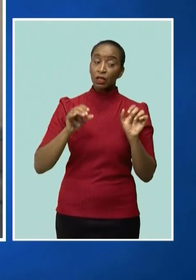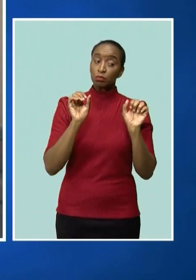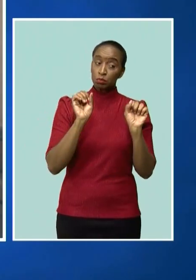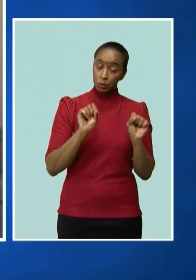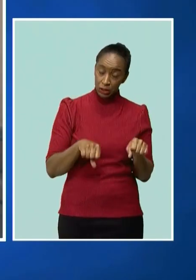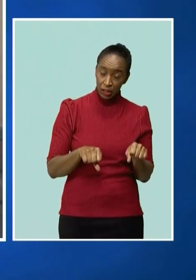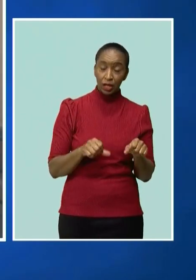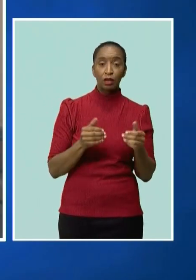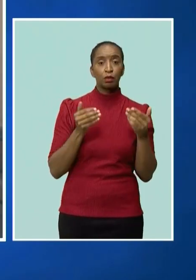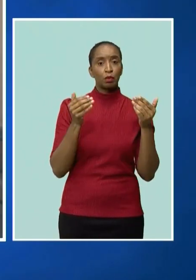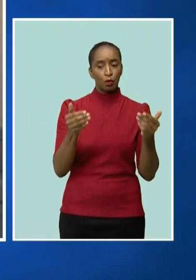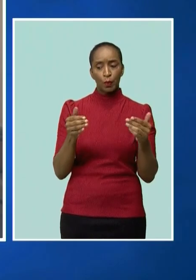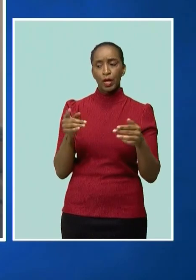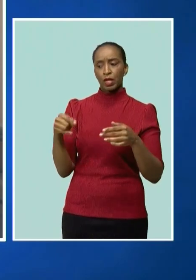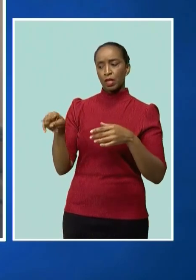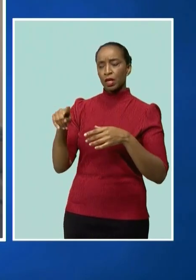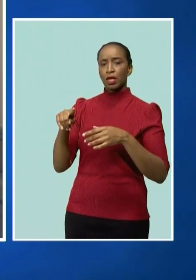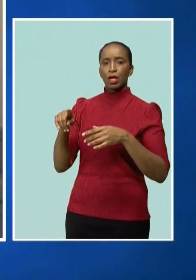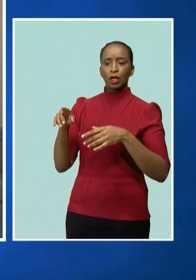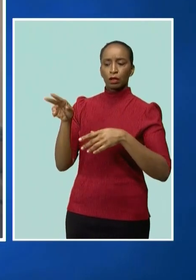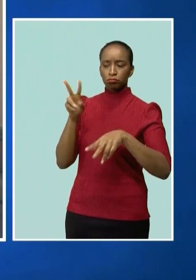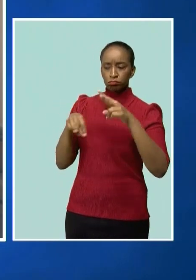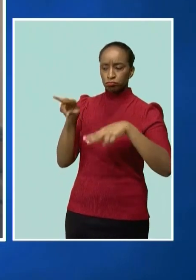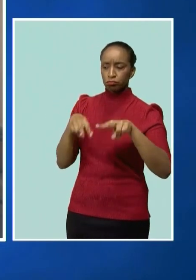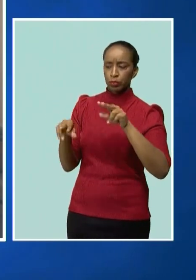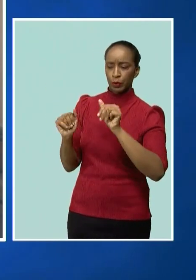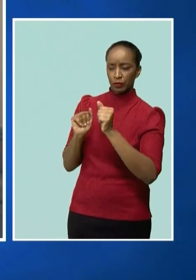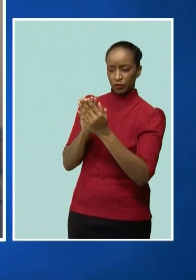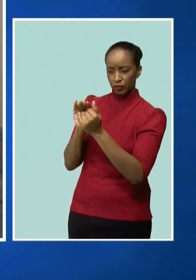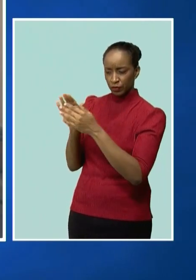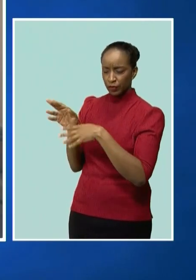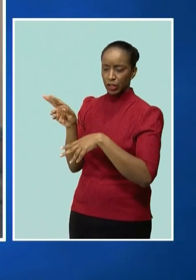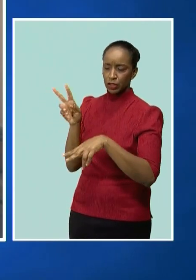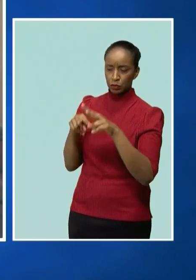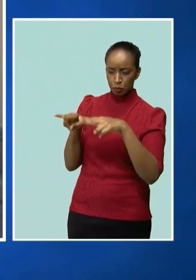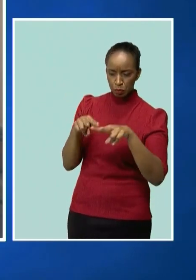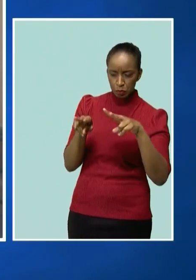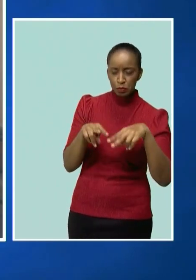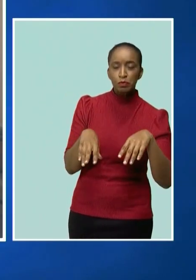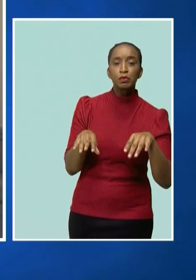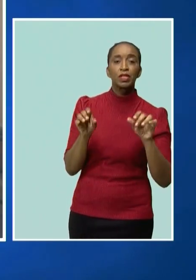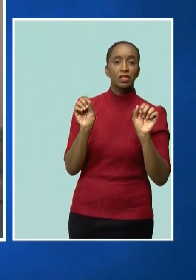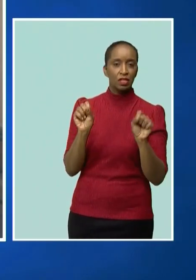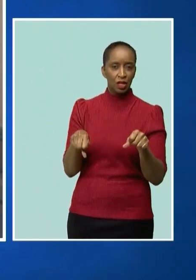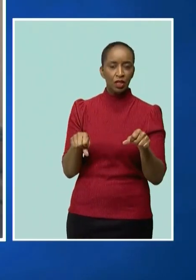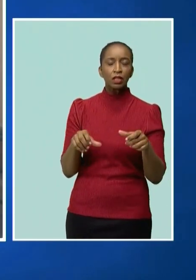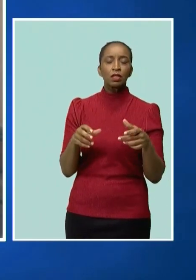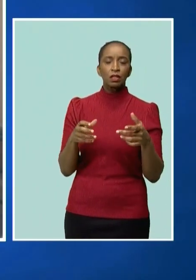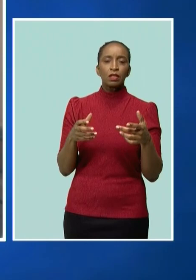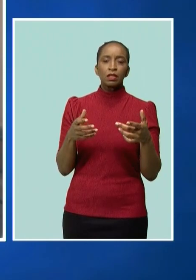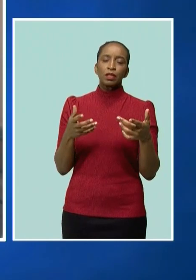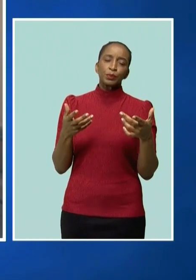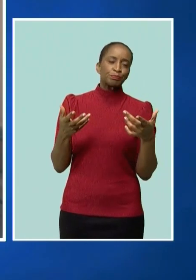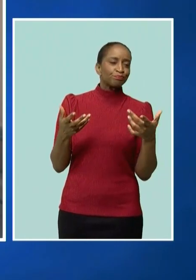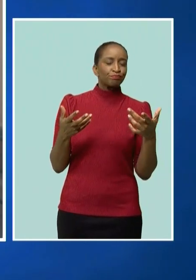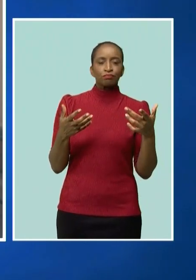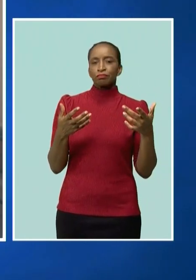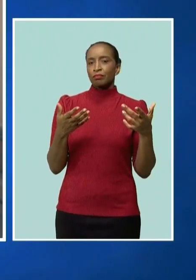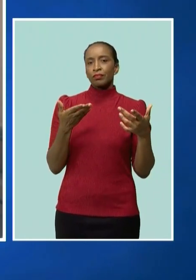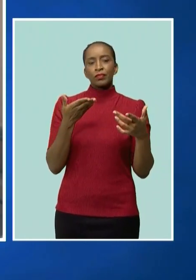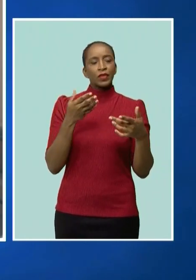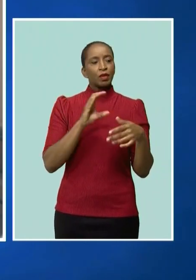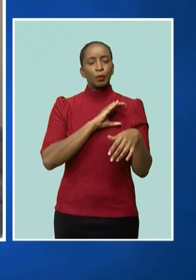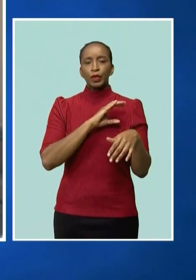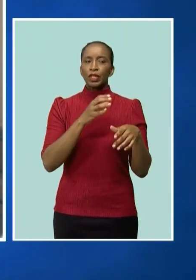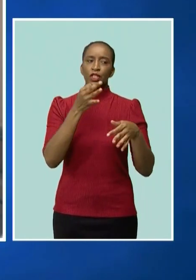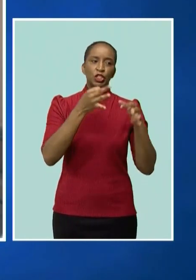And I think justice is being served in every respect. But we have limitations in our system. We must accept that,